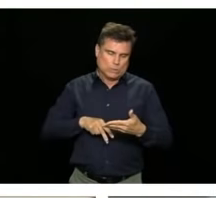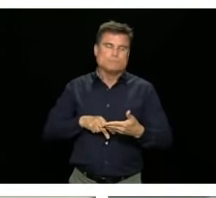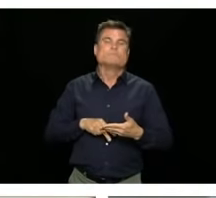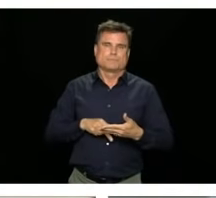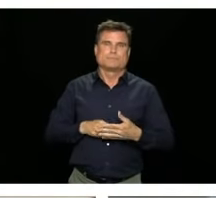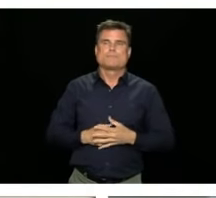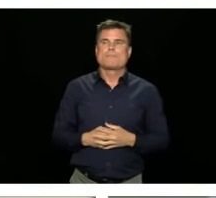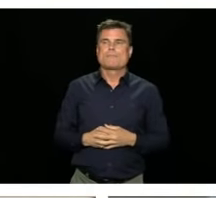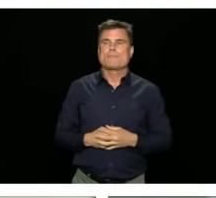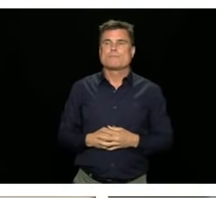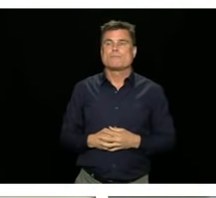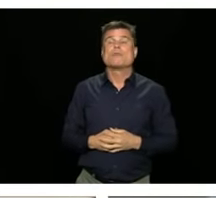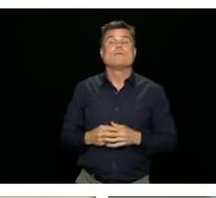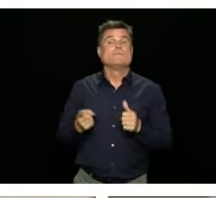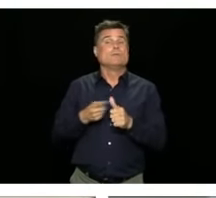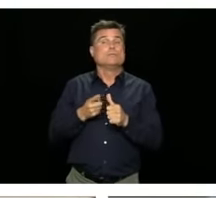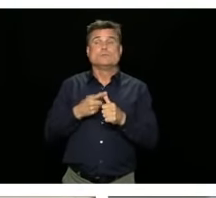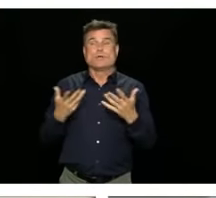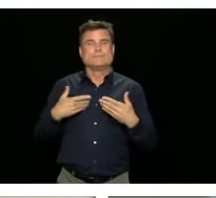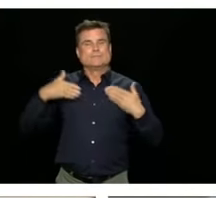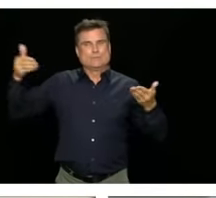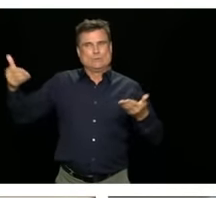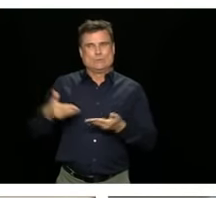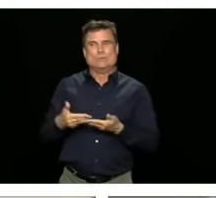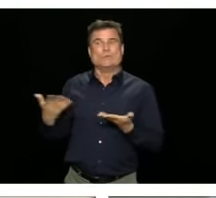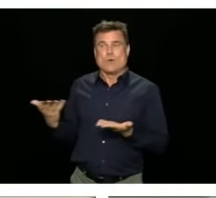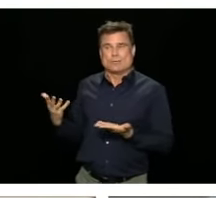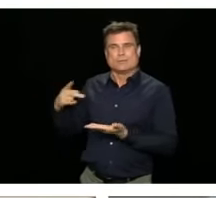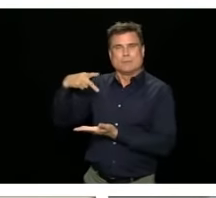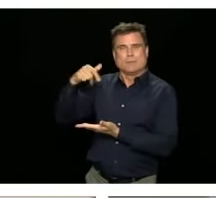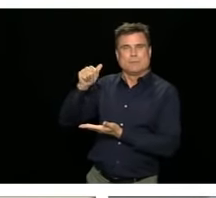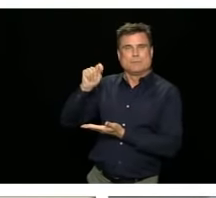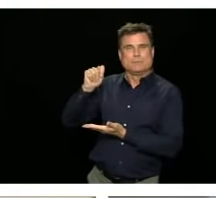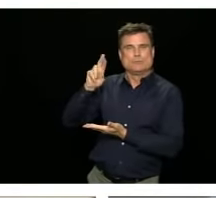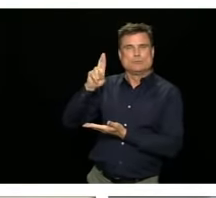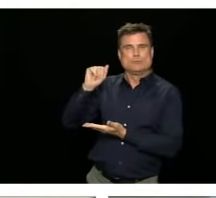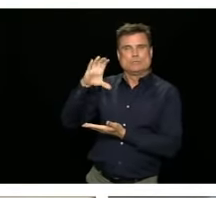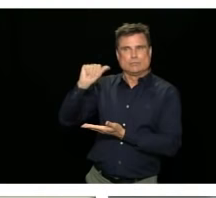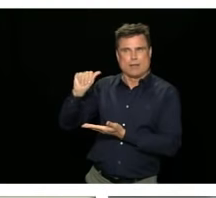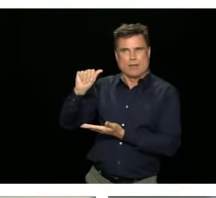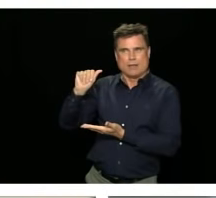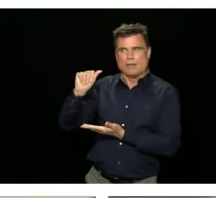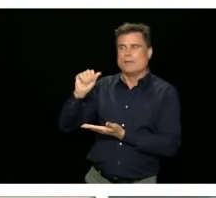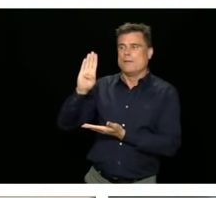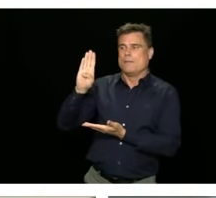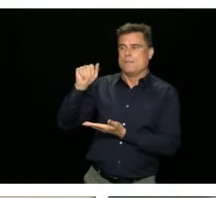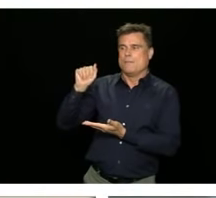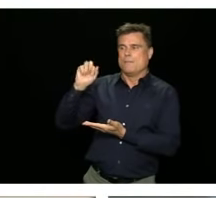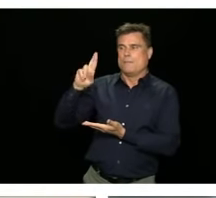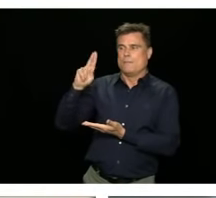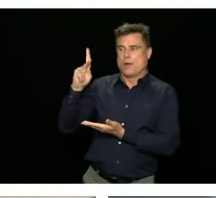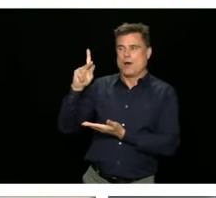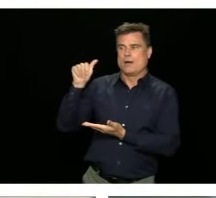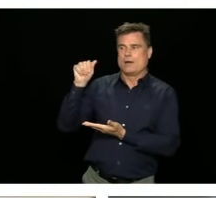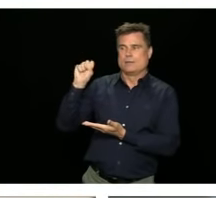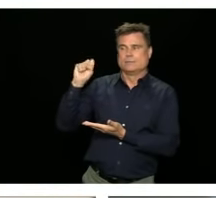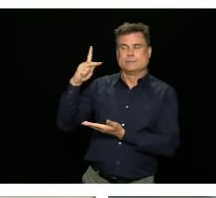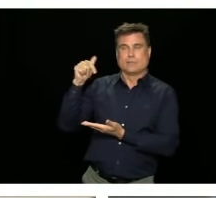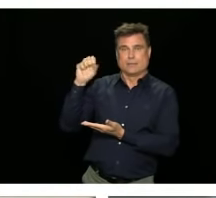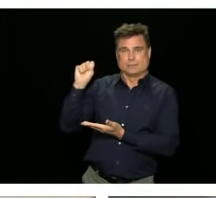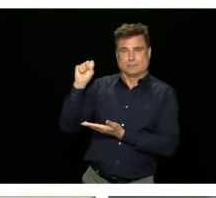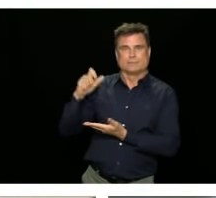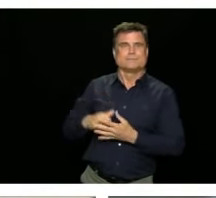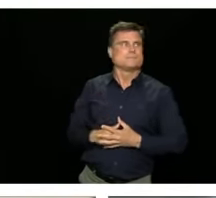Patricia Barkaskas. Please, Patricia. Thank you, Minister. It's a pleasure to be here today to talk about